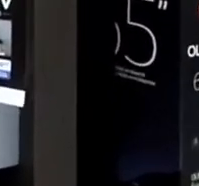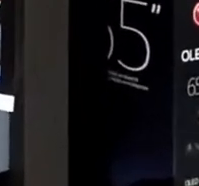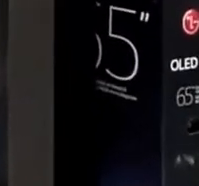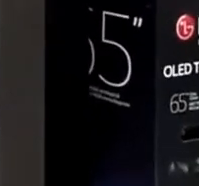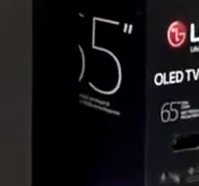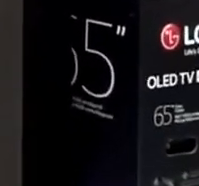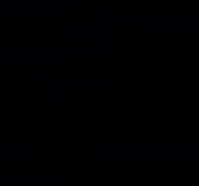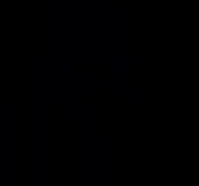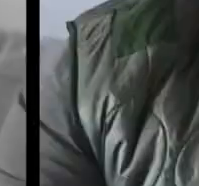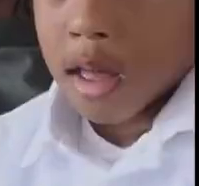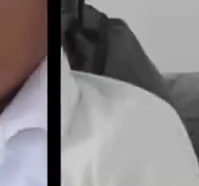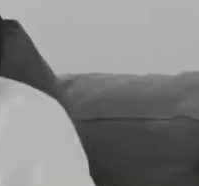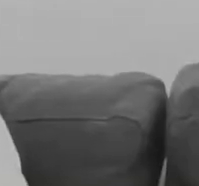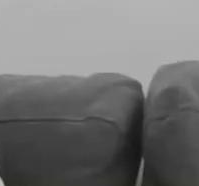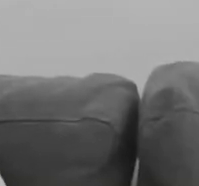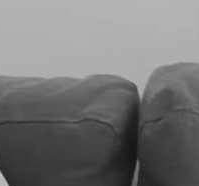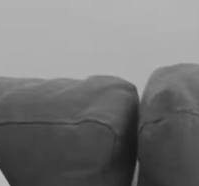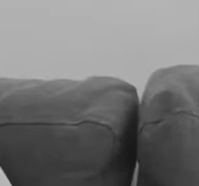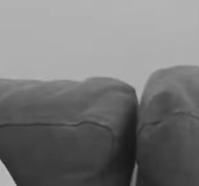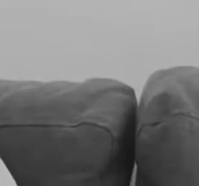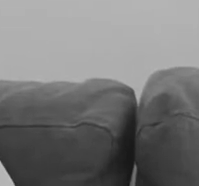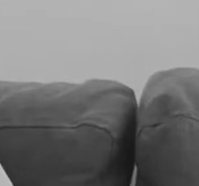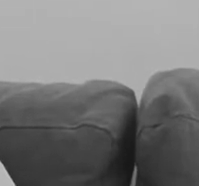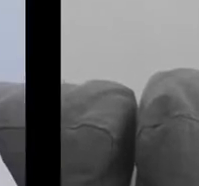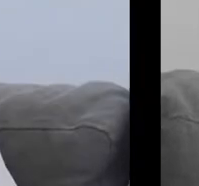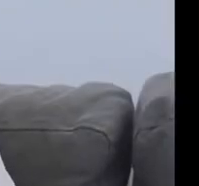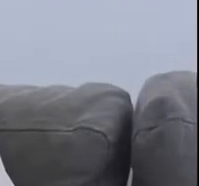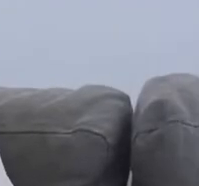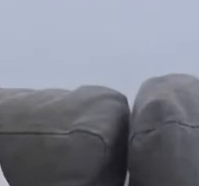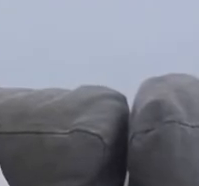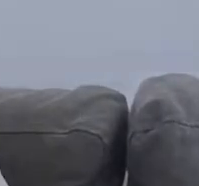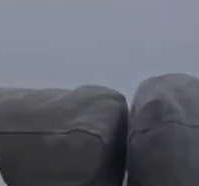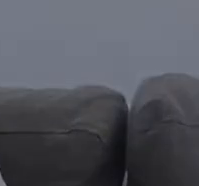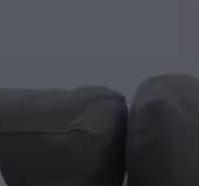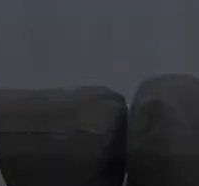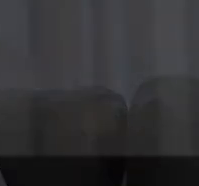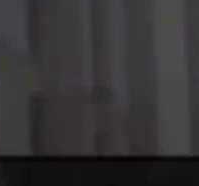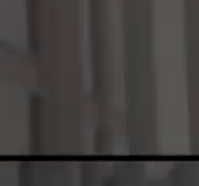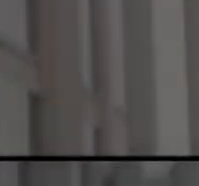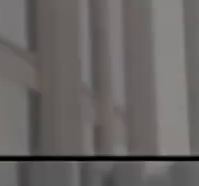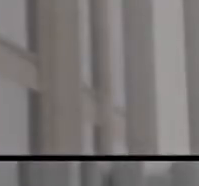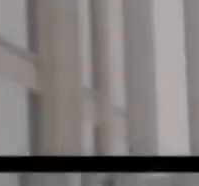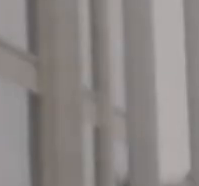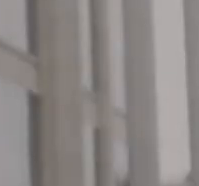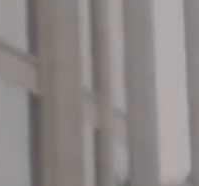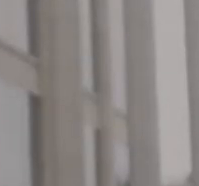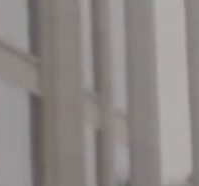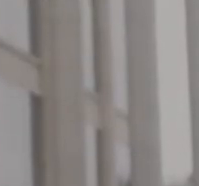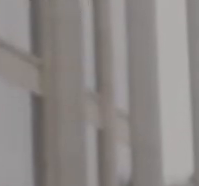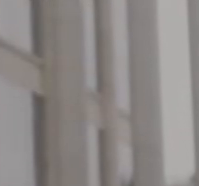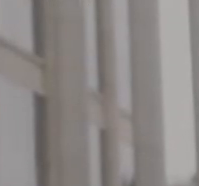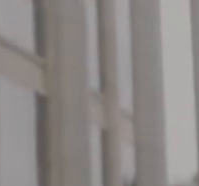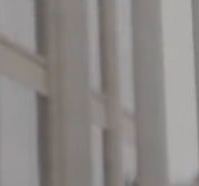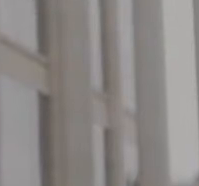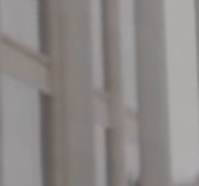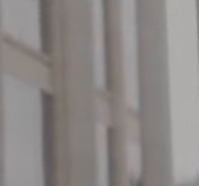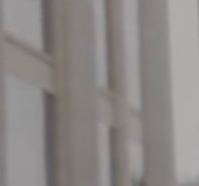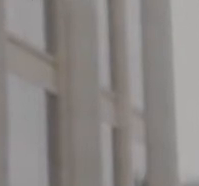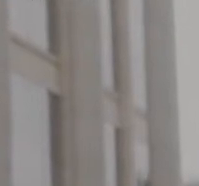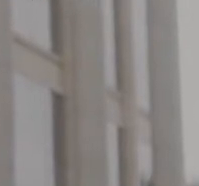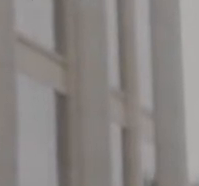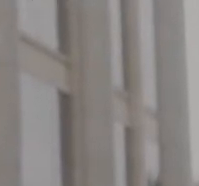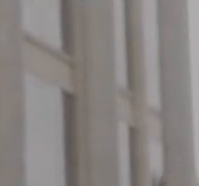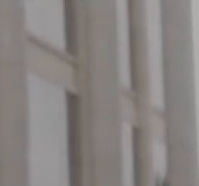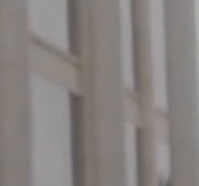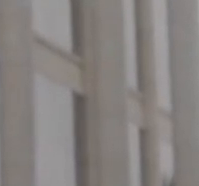business area. And now, to pay your TV license, use these following methods. You can use MTN Mobile Money with the